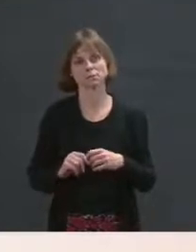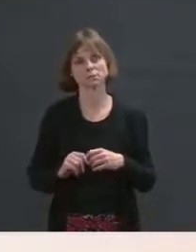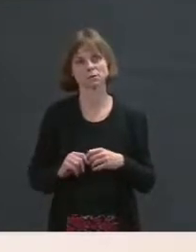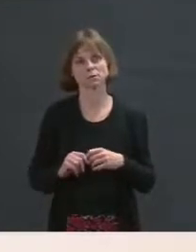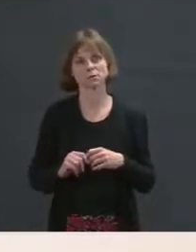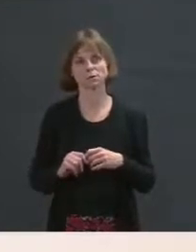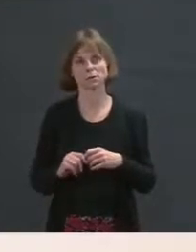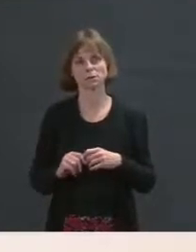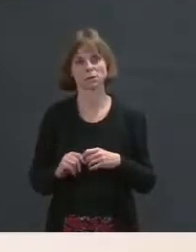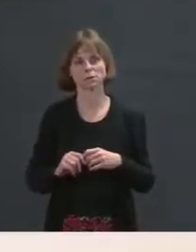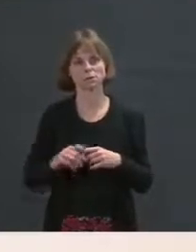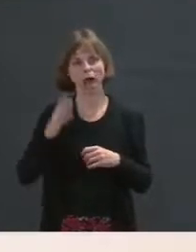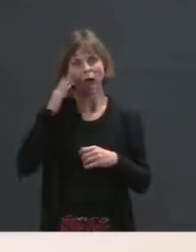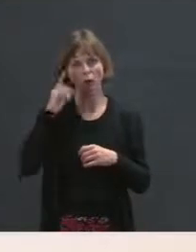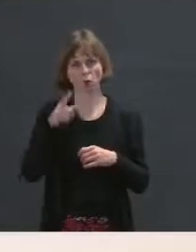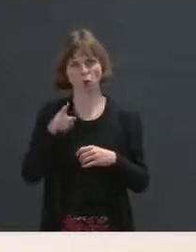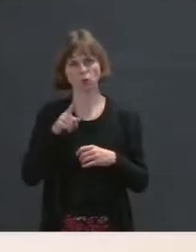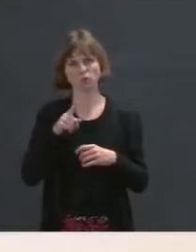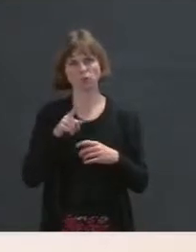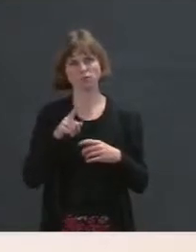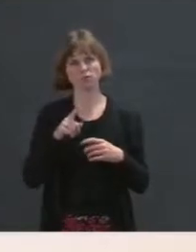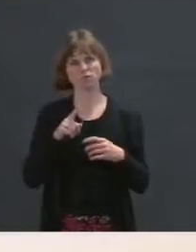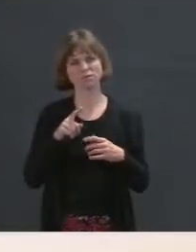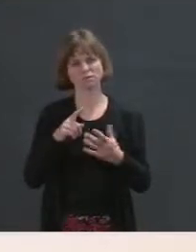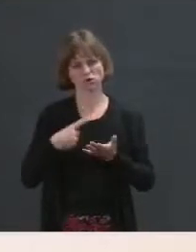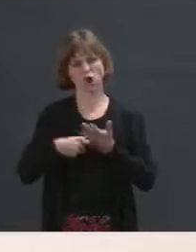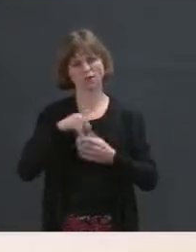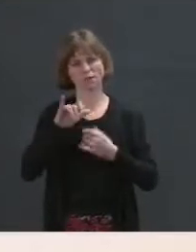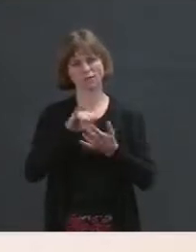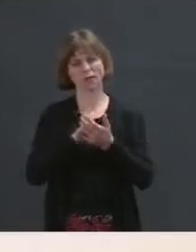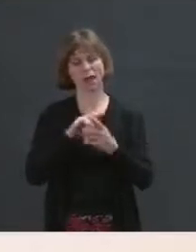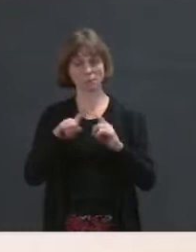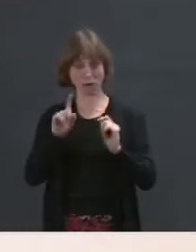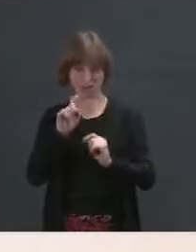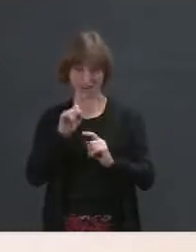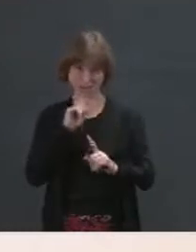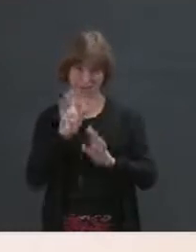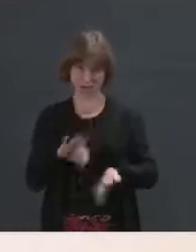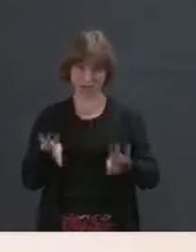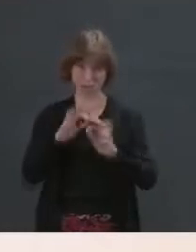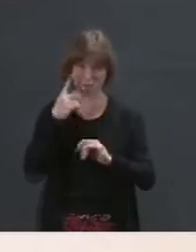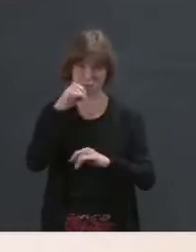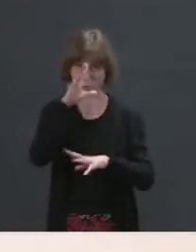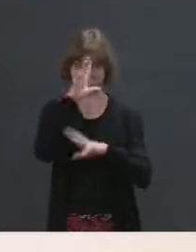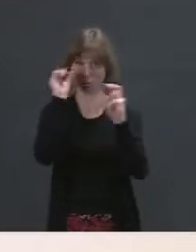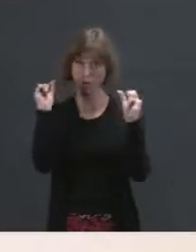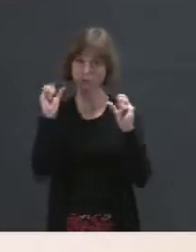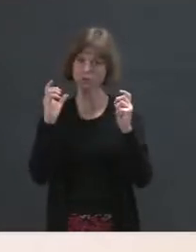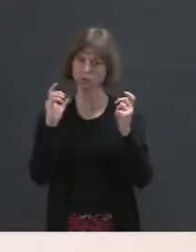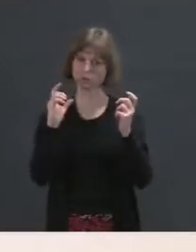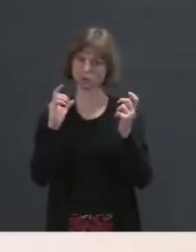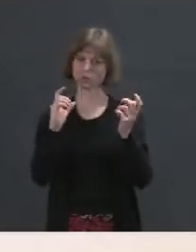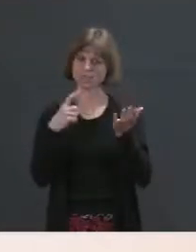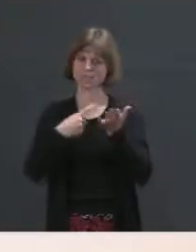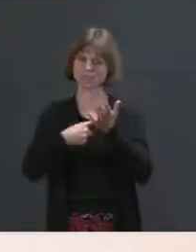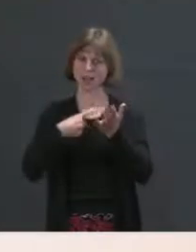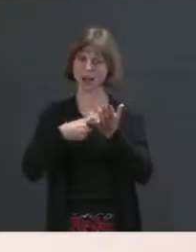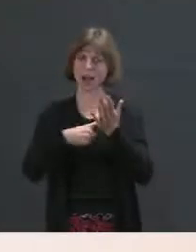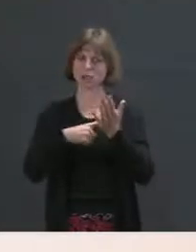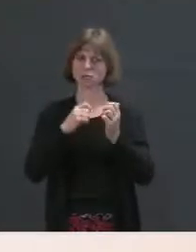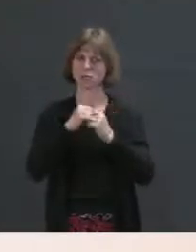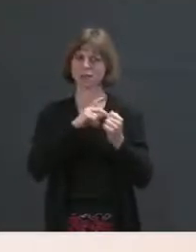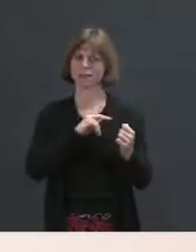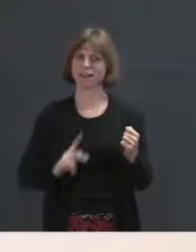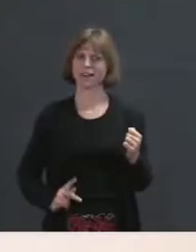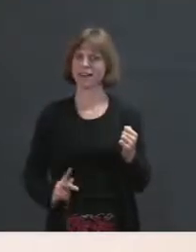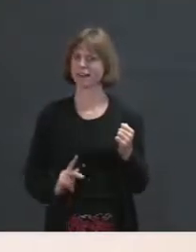I know you've addressed this, but is it important for the president to speak with the king in the context of the release of the report? I'm